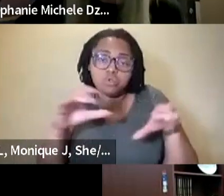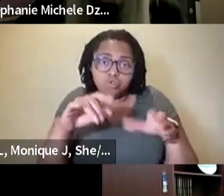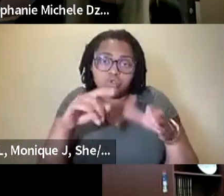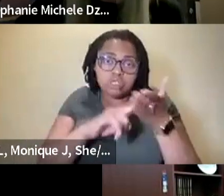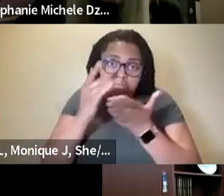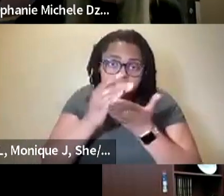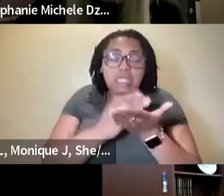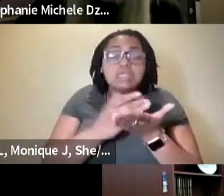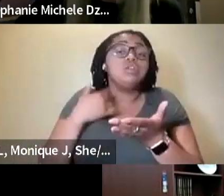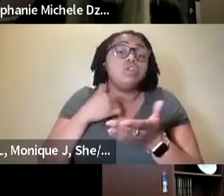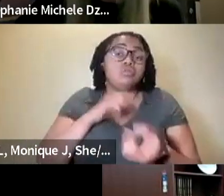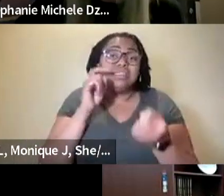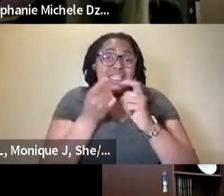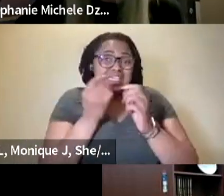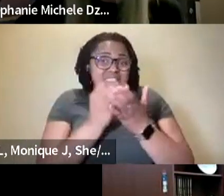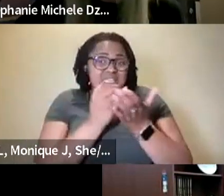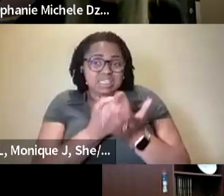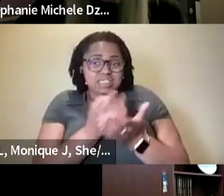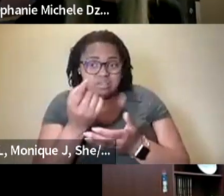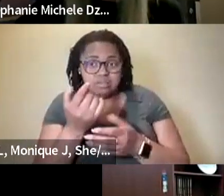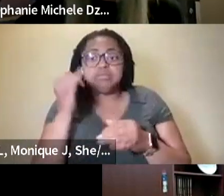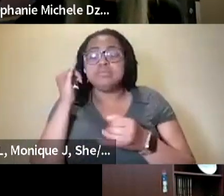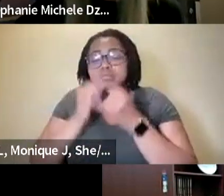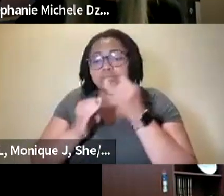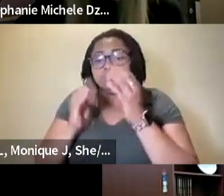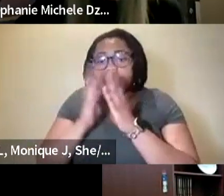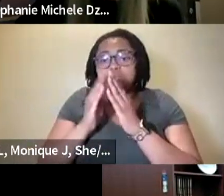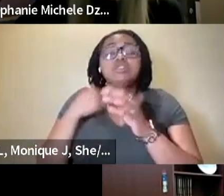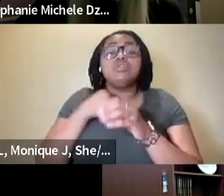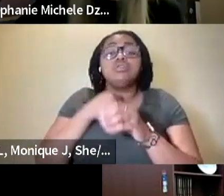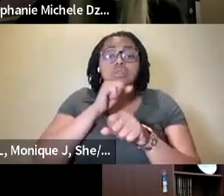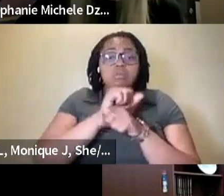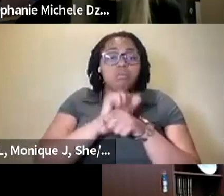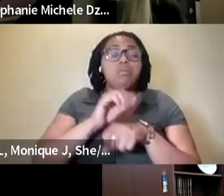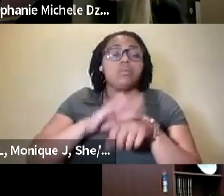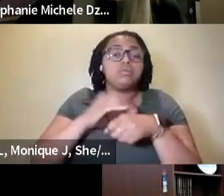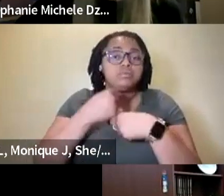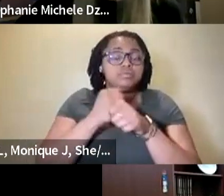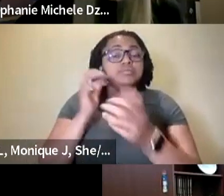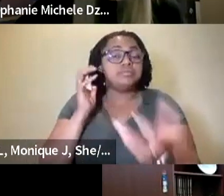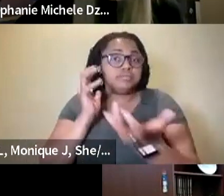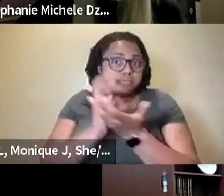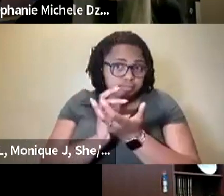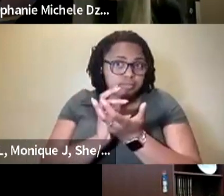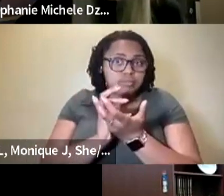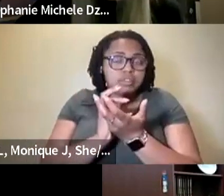kind of changed that list at the last meeting, so we're working on making that match up.